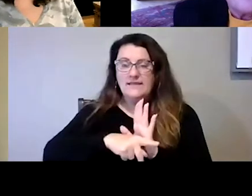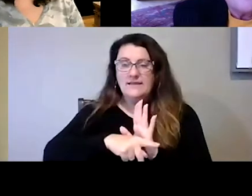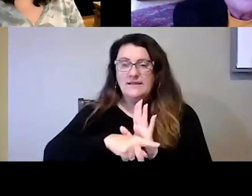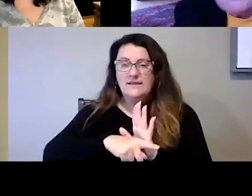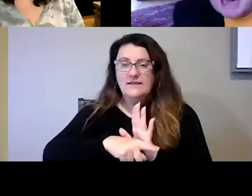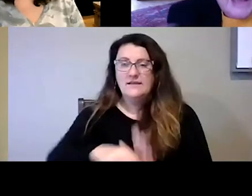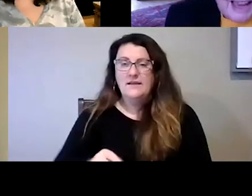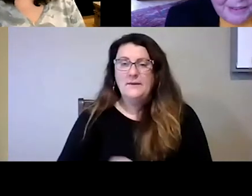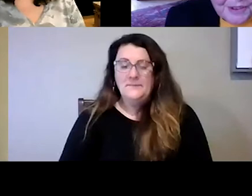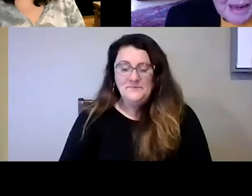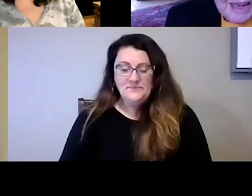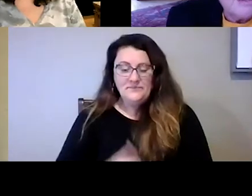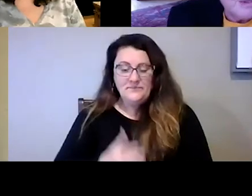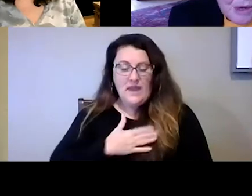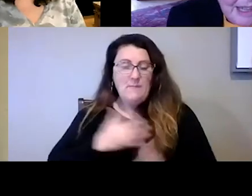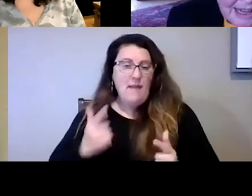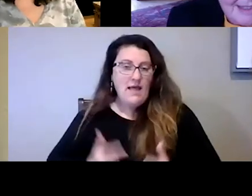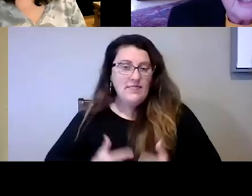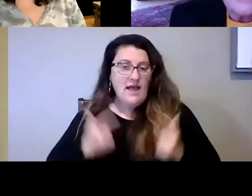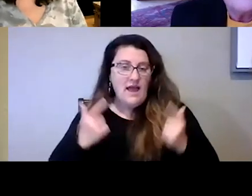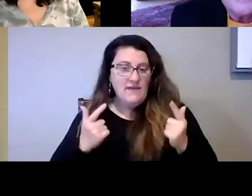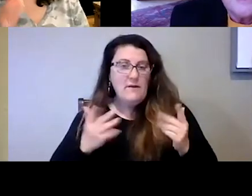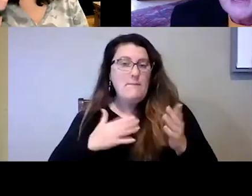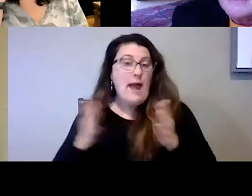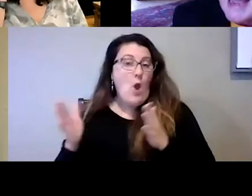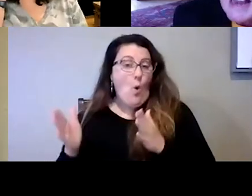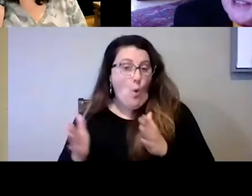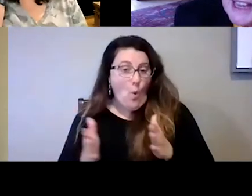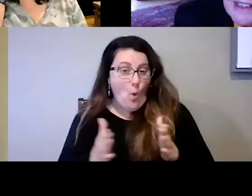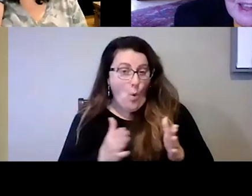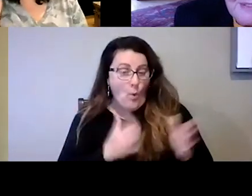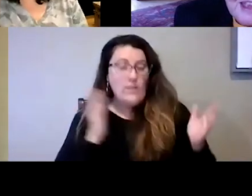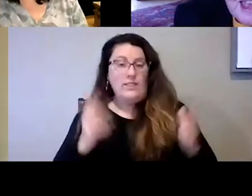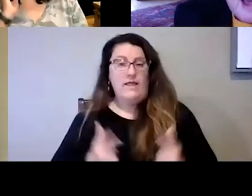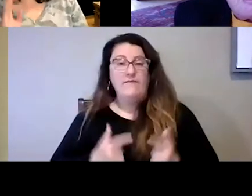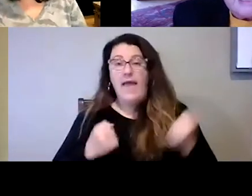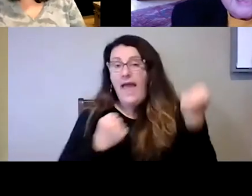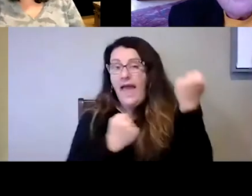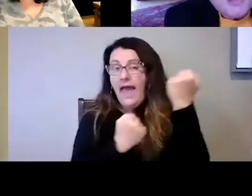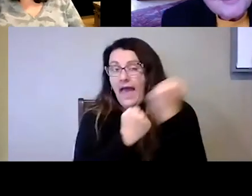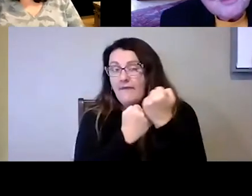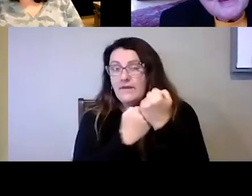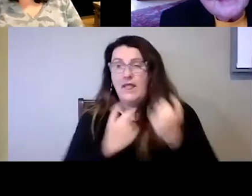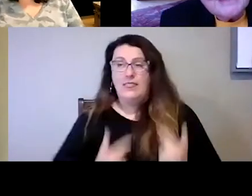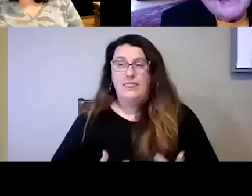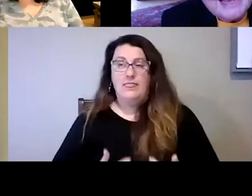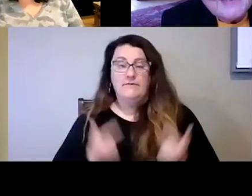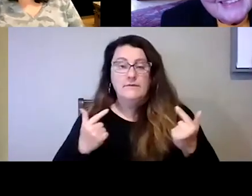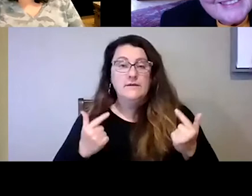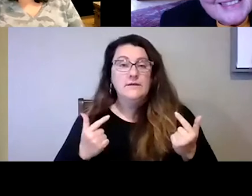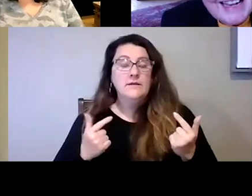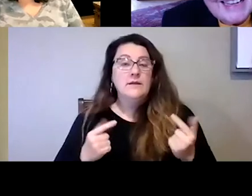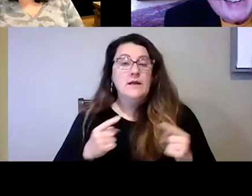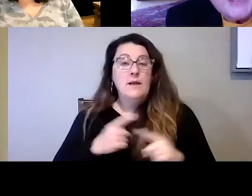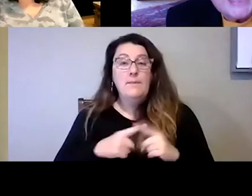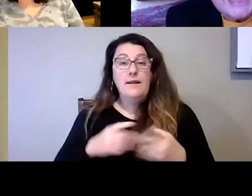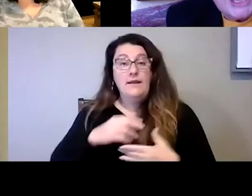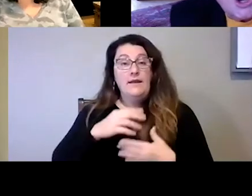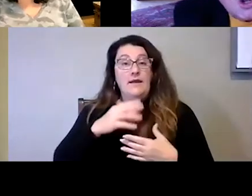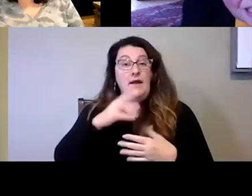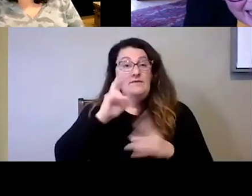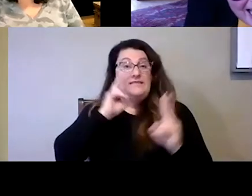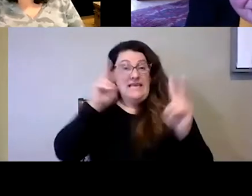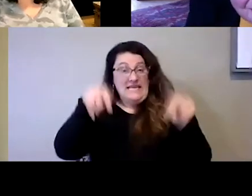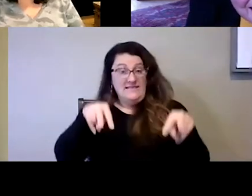in my life, in my organizing life and advocating life. But I've also been on the inside and I've